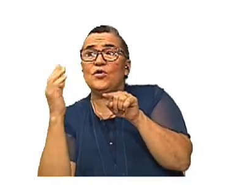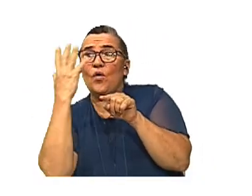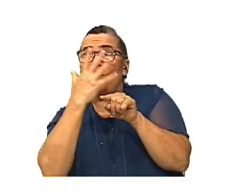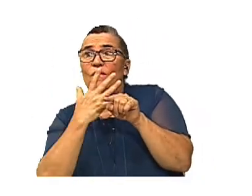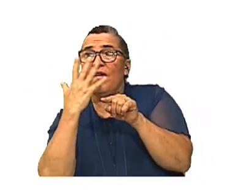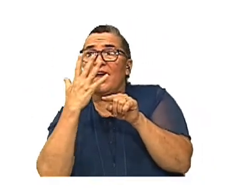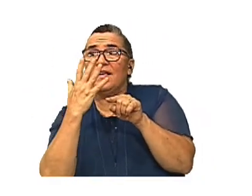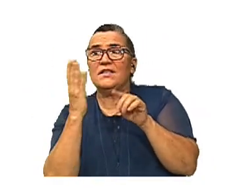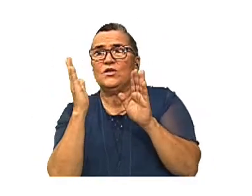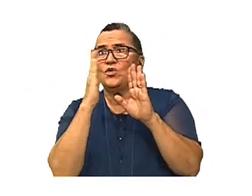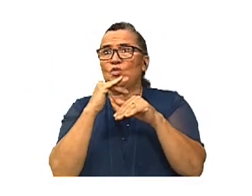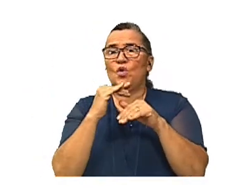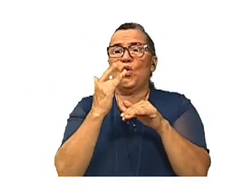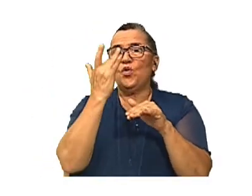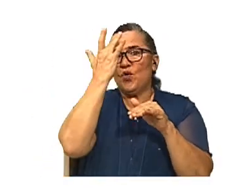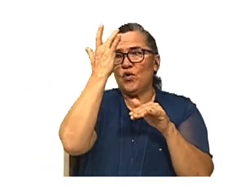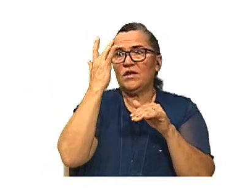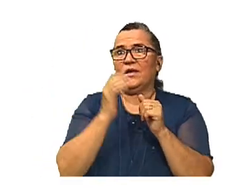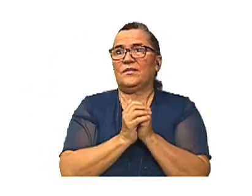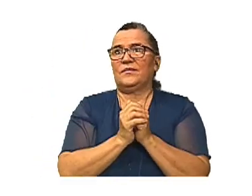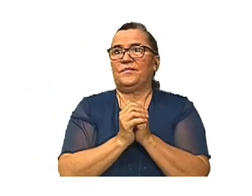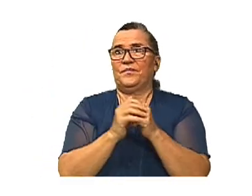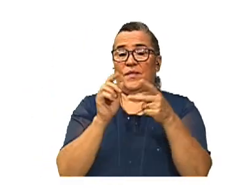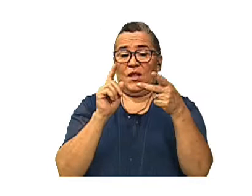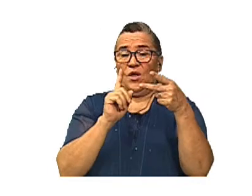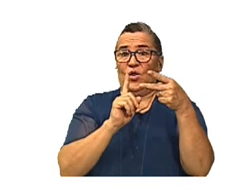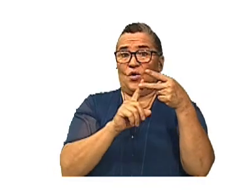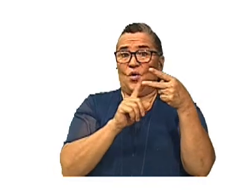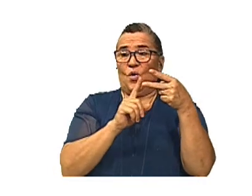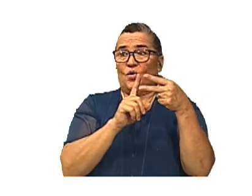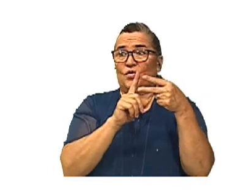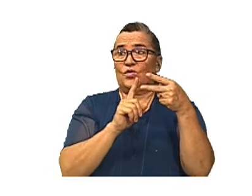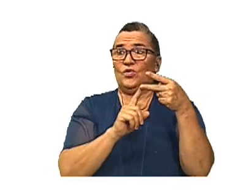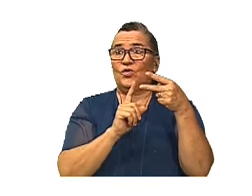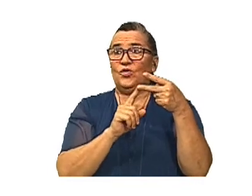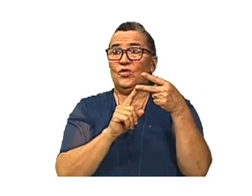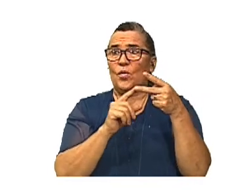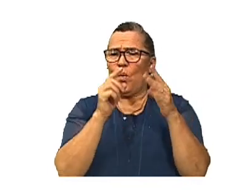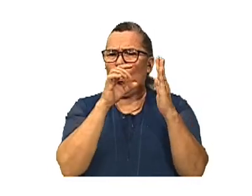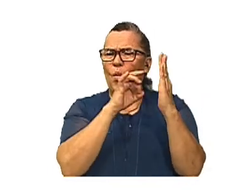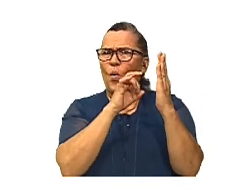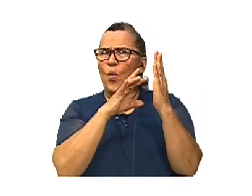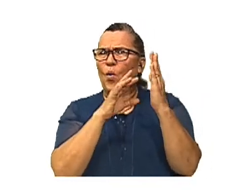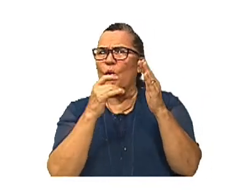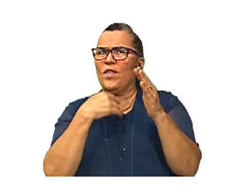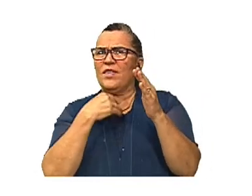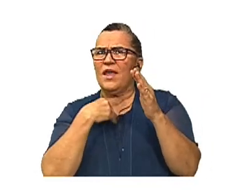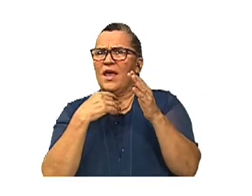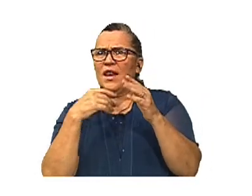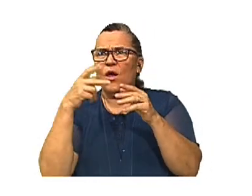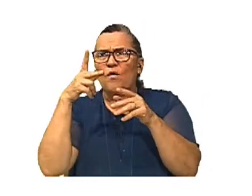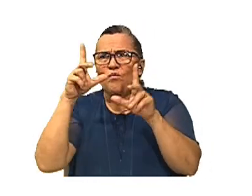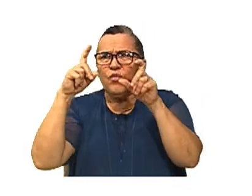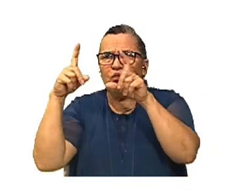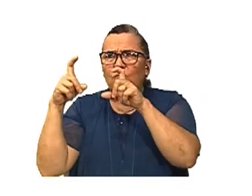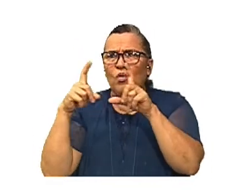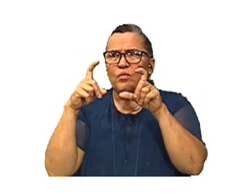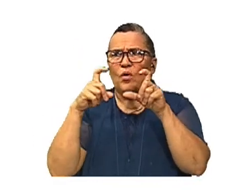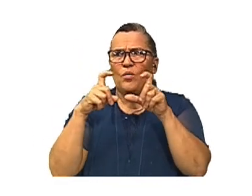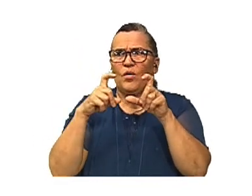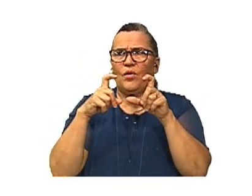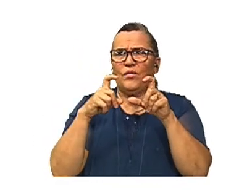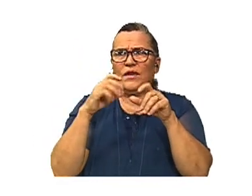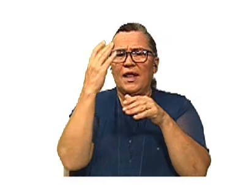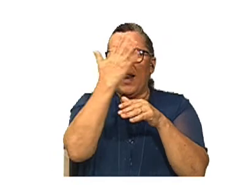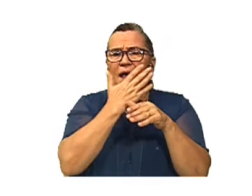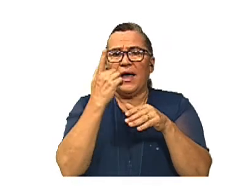the customer's face and it. Okay. It then